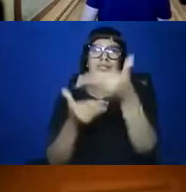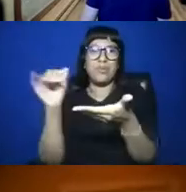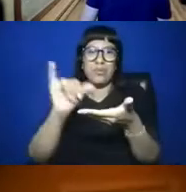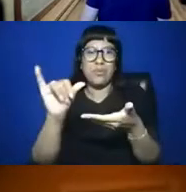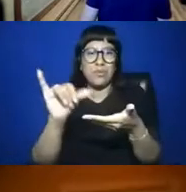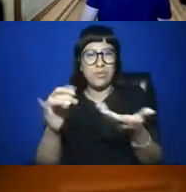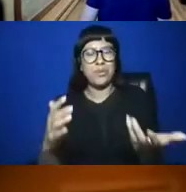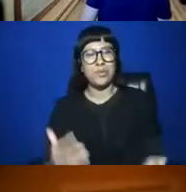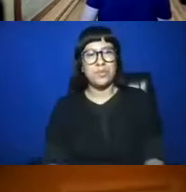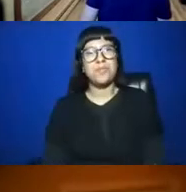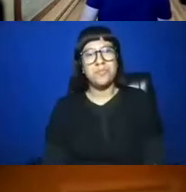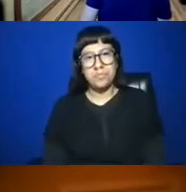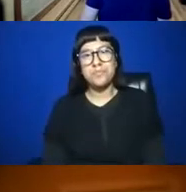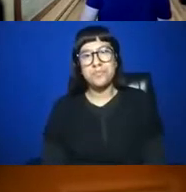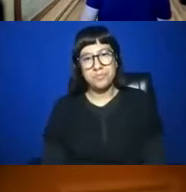and how